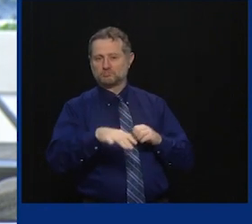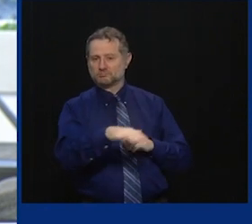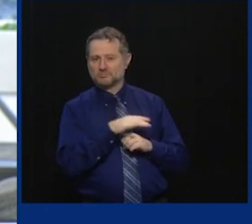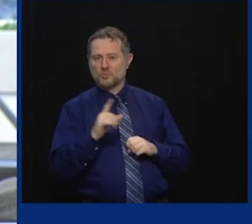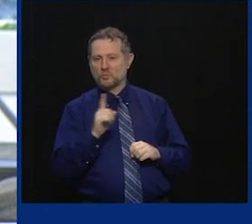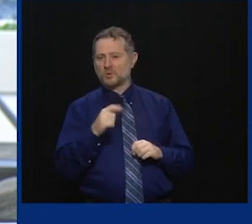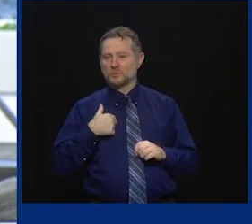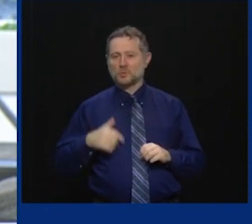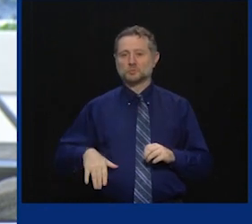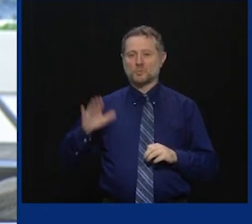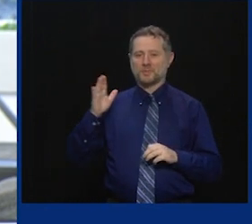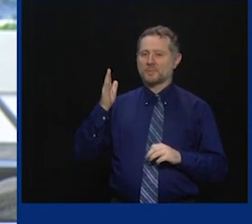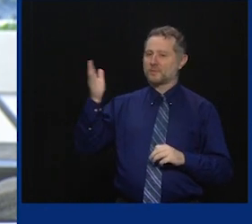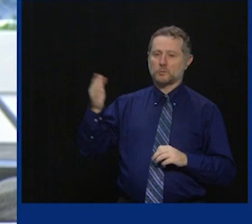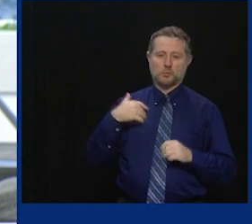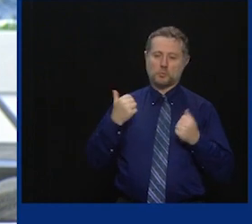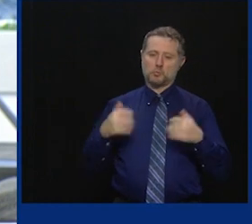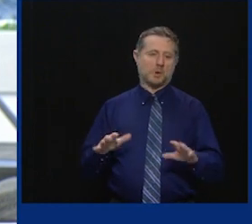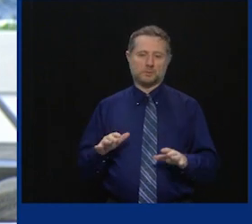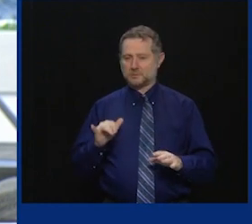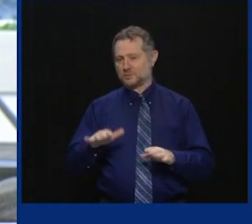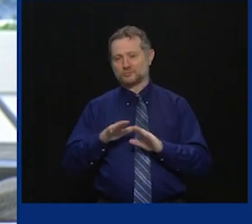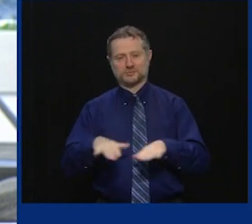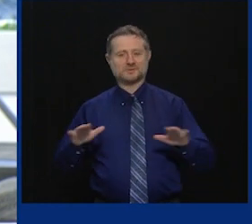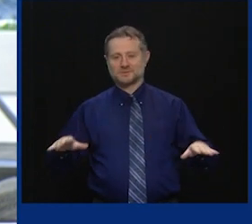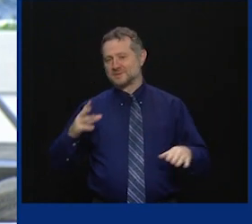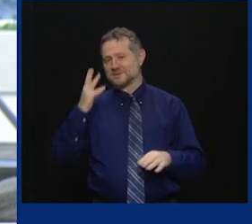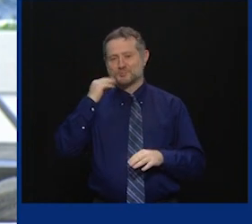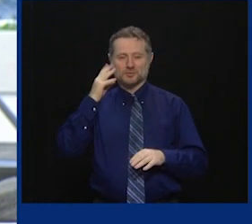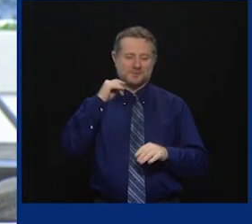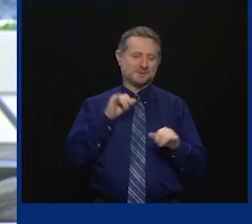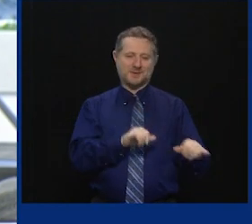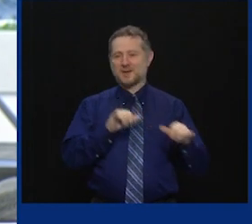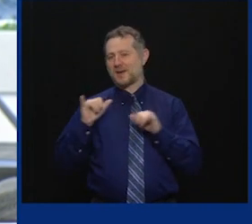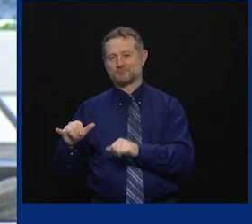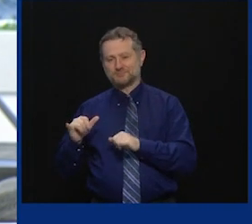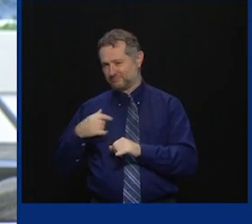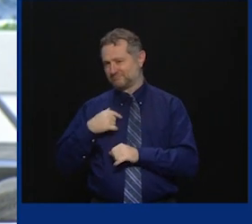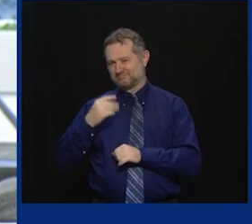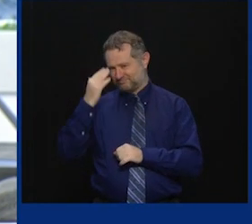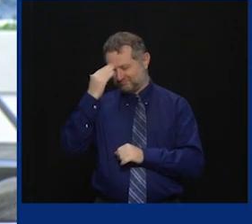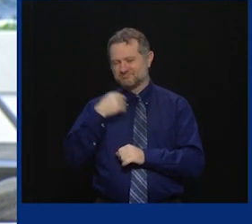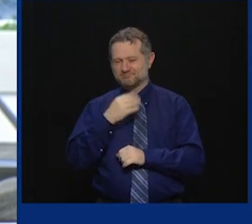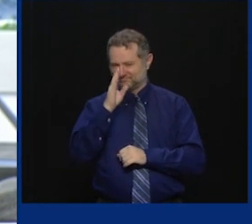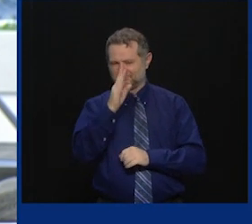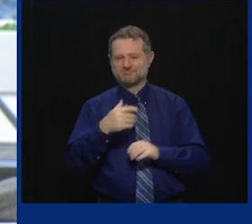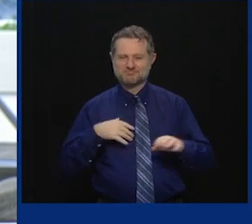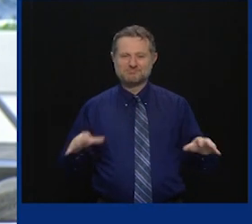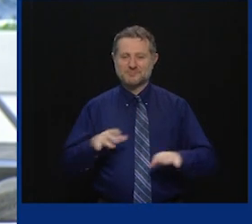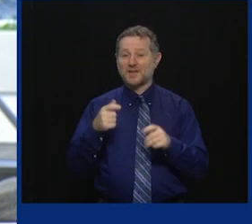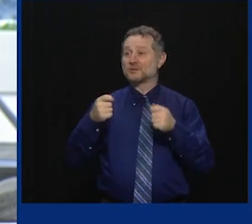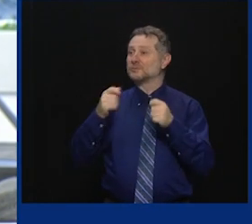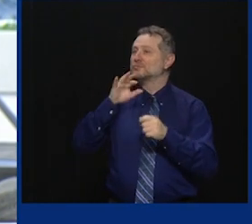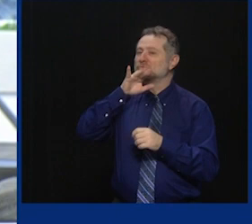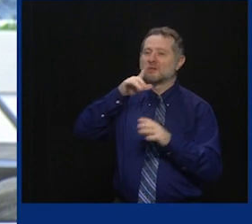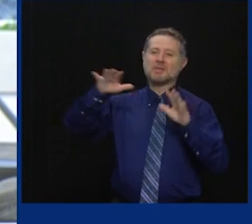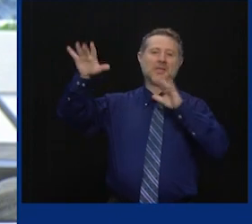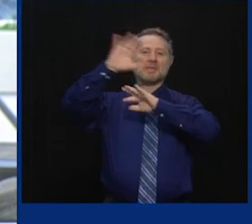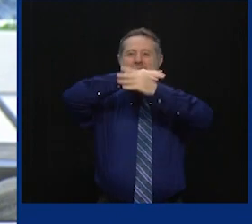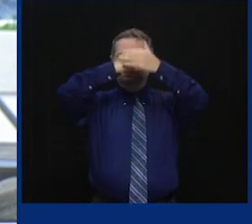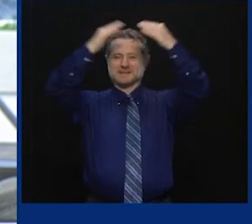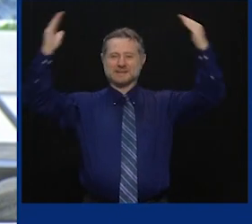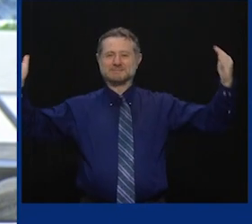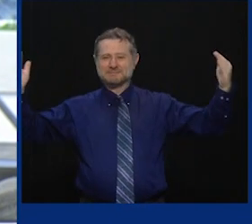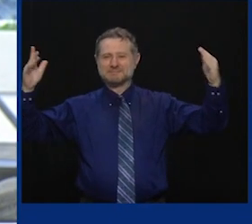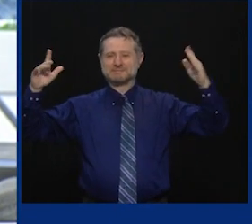it to be the world for our children. So we're taking direct action. So how do we deal with dirty air? Something that I still have bad images of as a